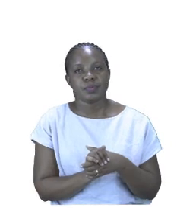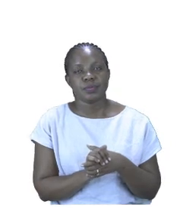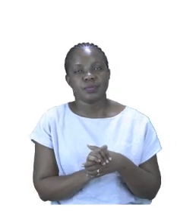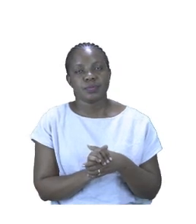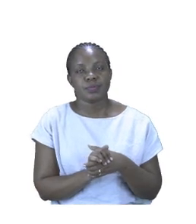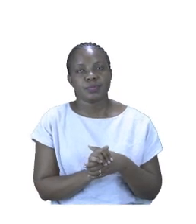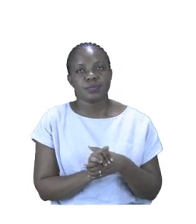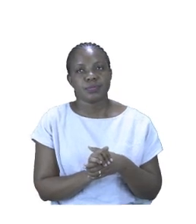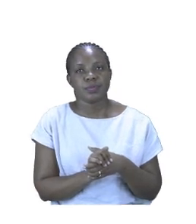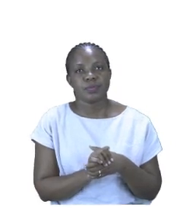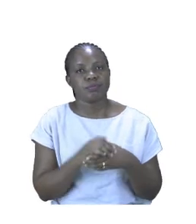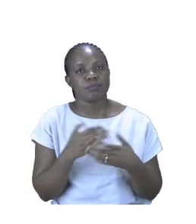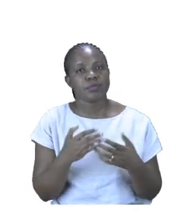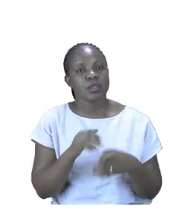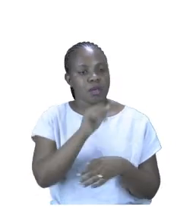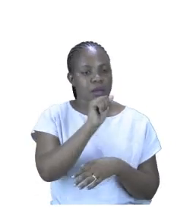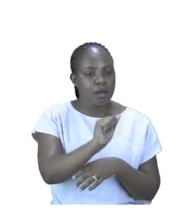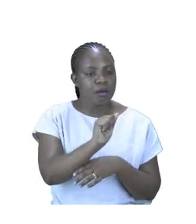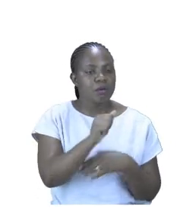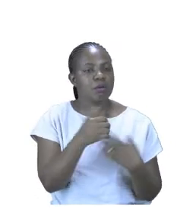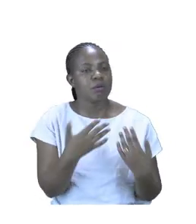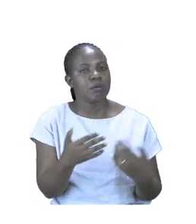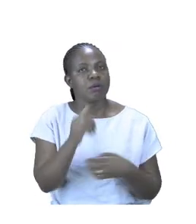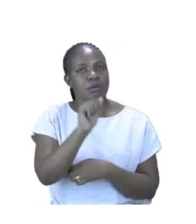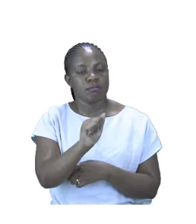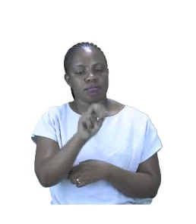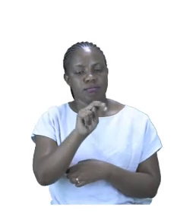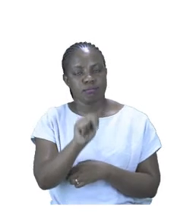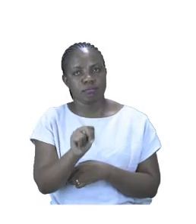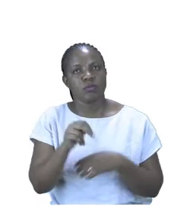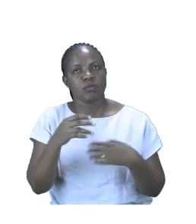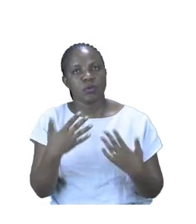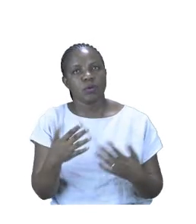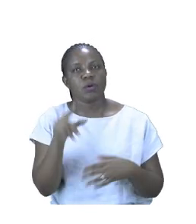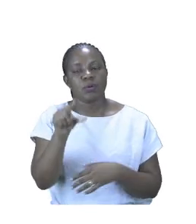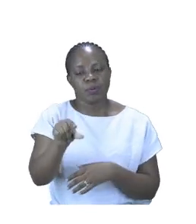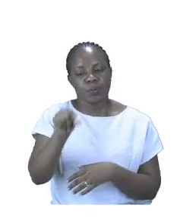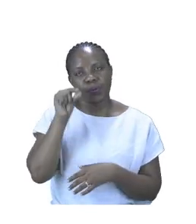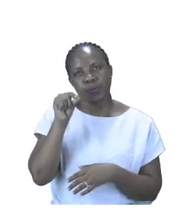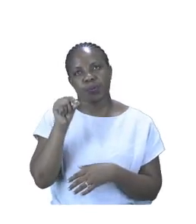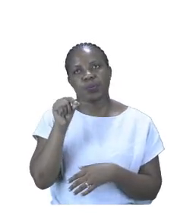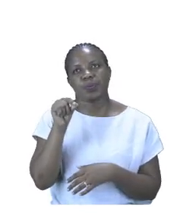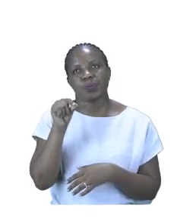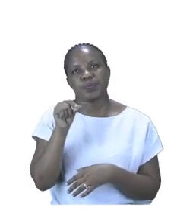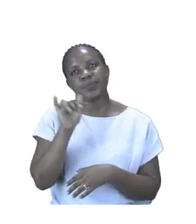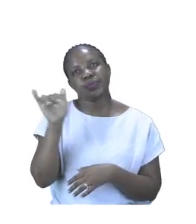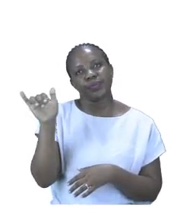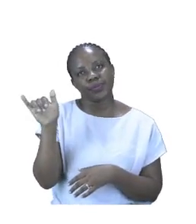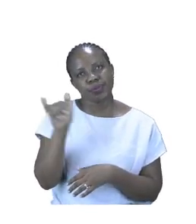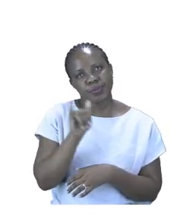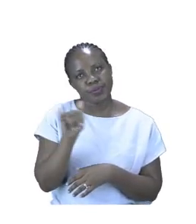table? Or do we use the plates are on the